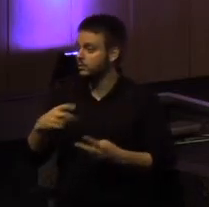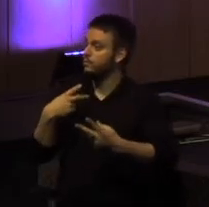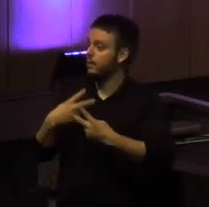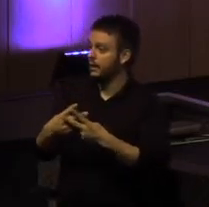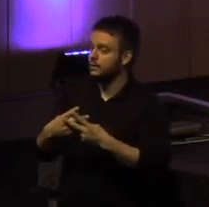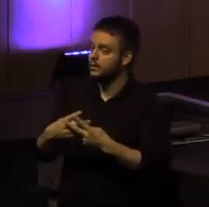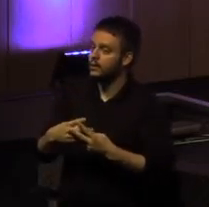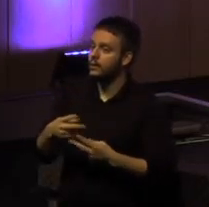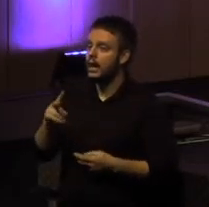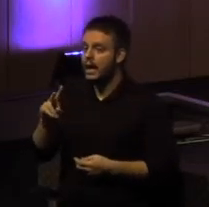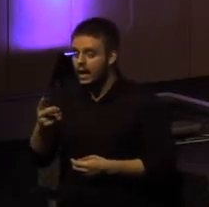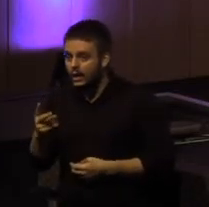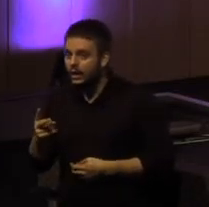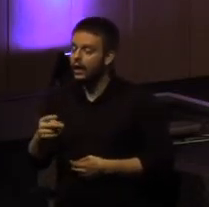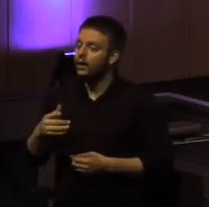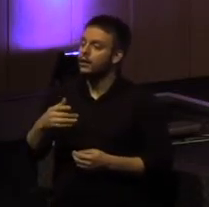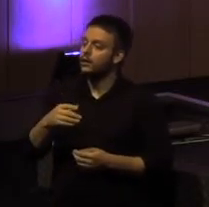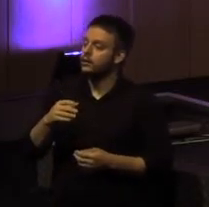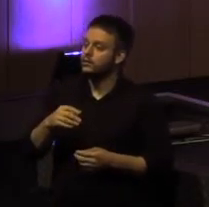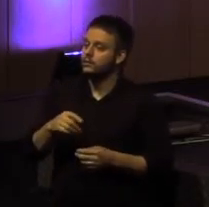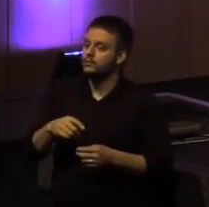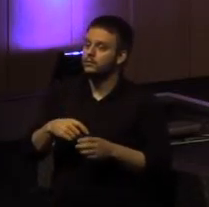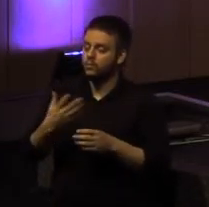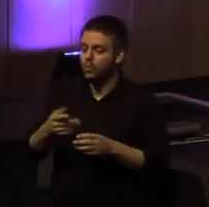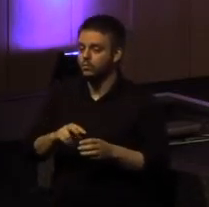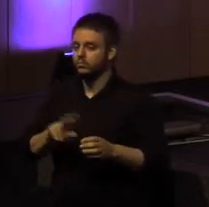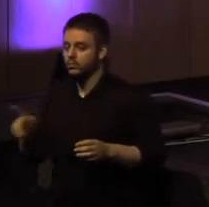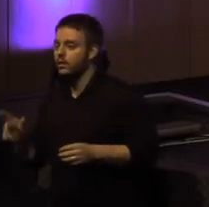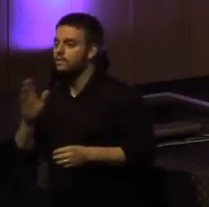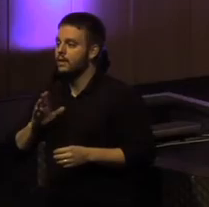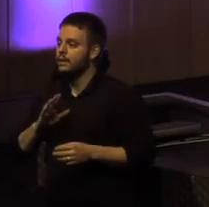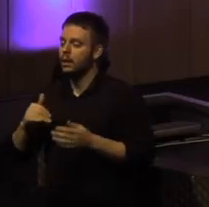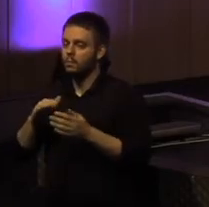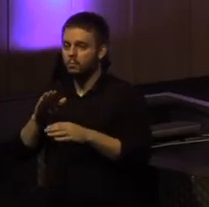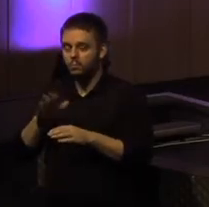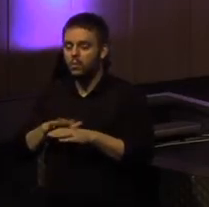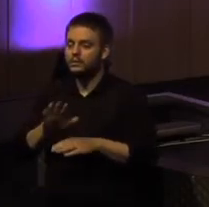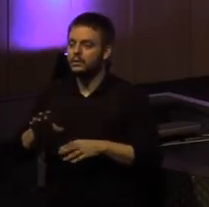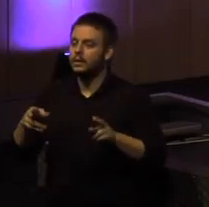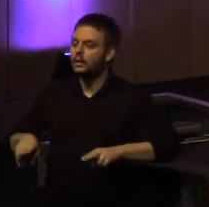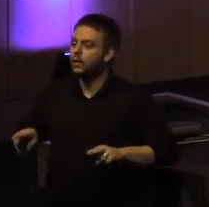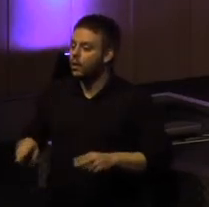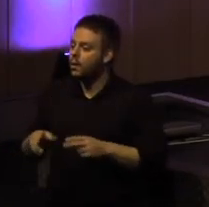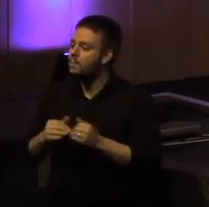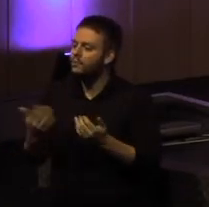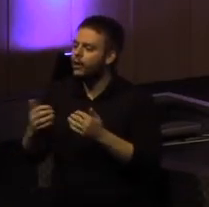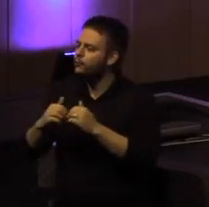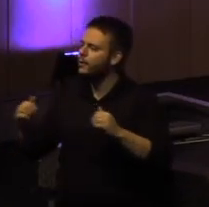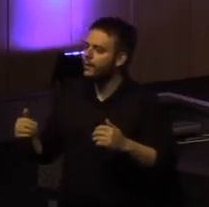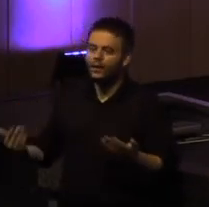officers. That's 8 arrests versus at least 976